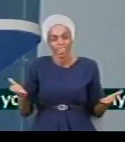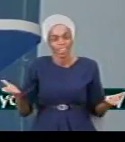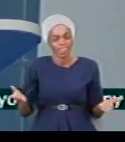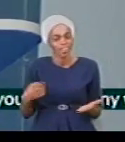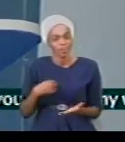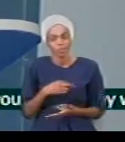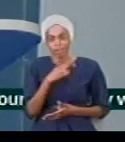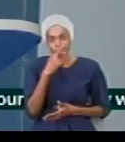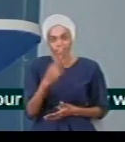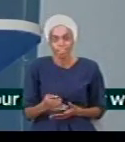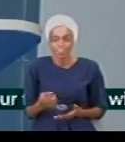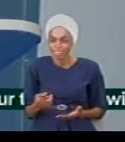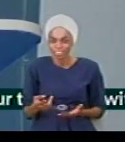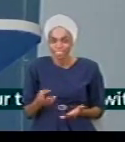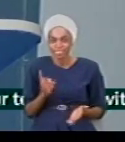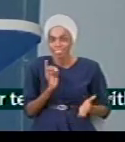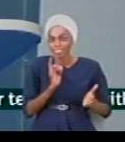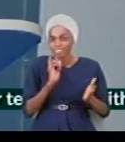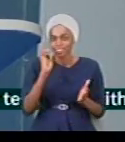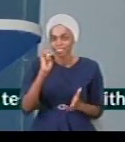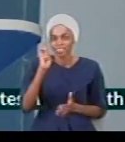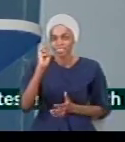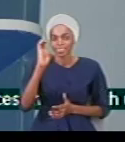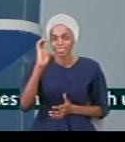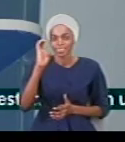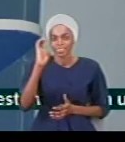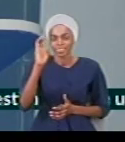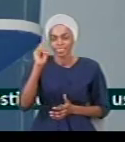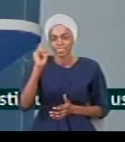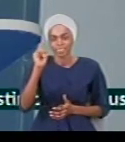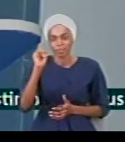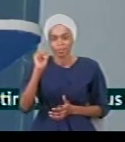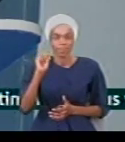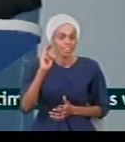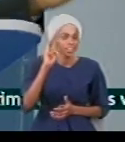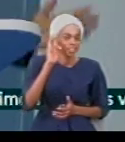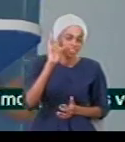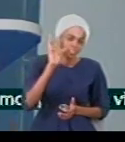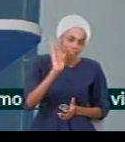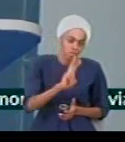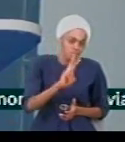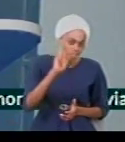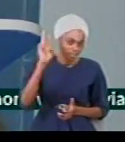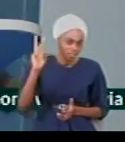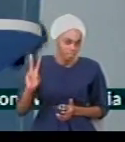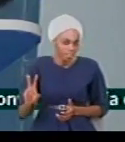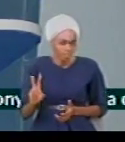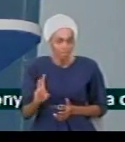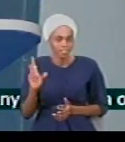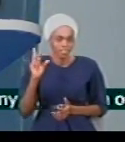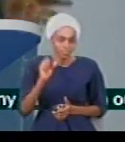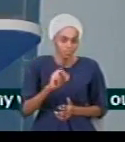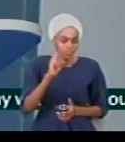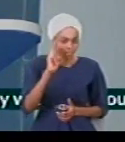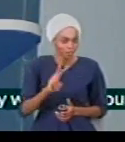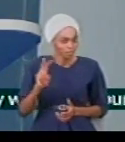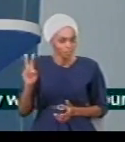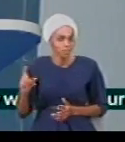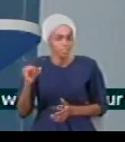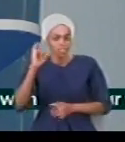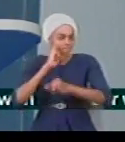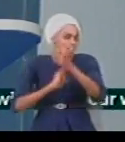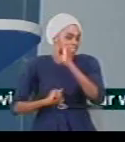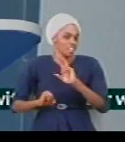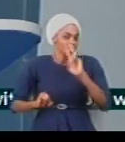2022. Isaiah 22:22 fulfilled in your life. The doors of miracle will be open, nobody will shut it in